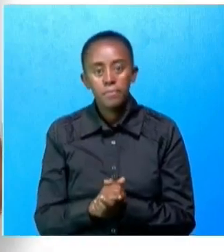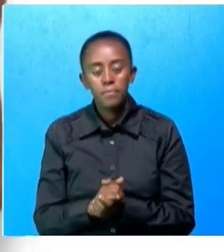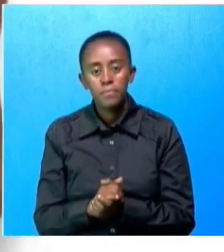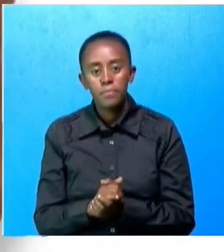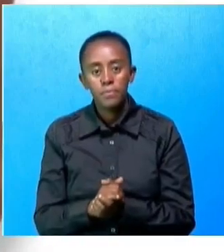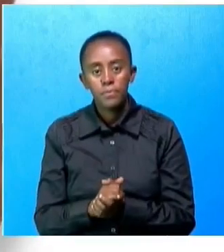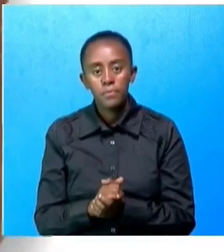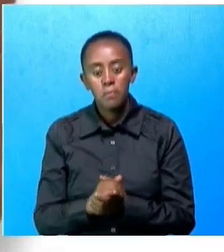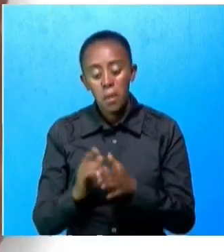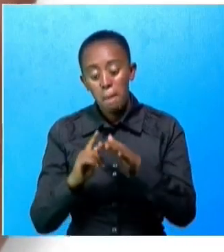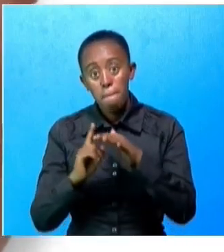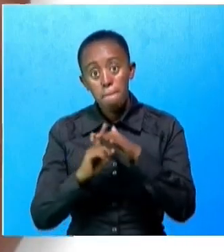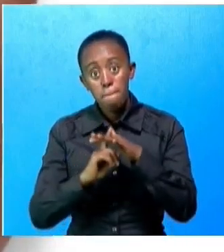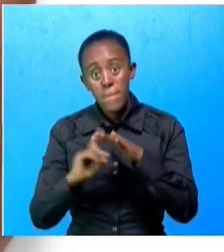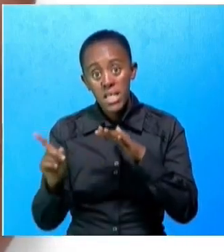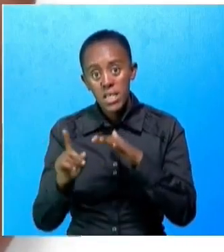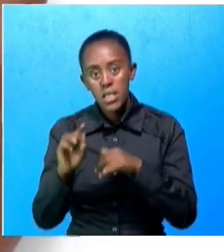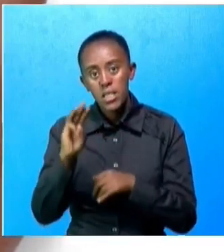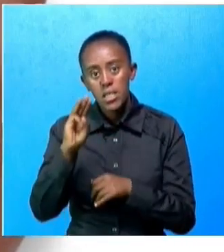miss